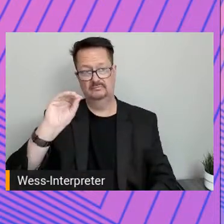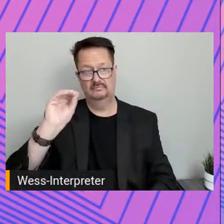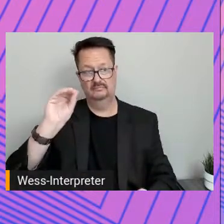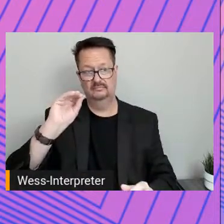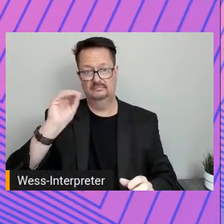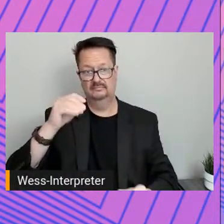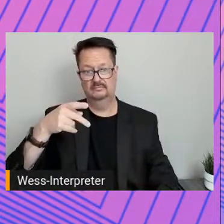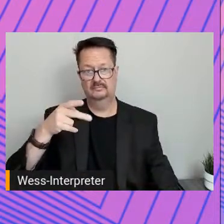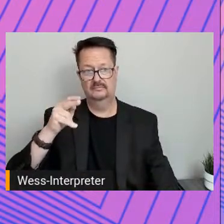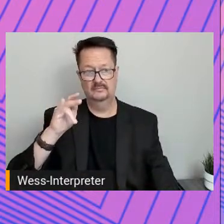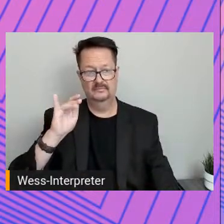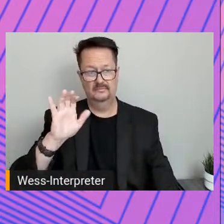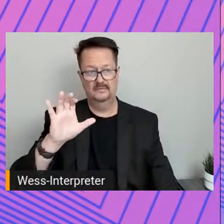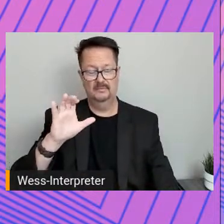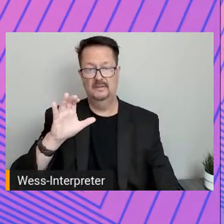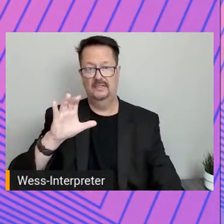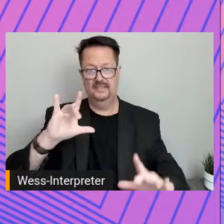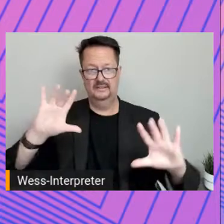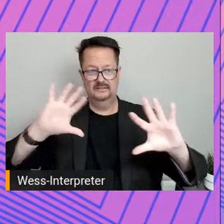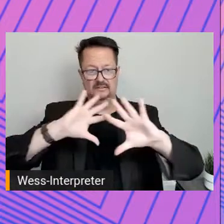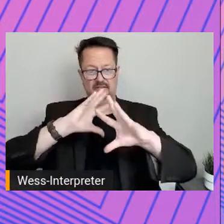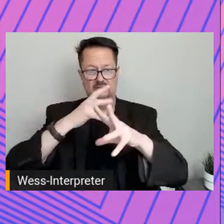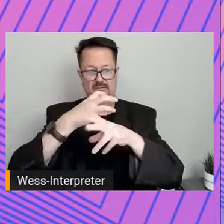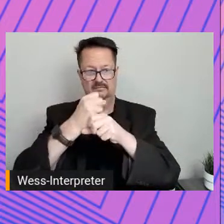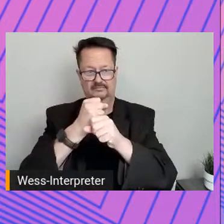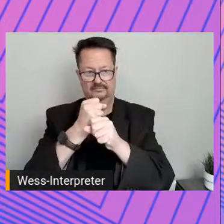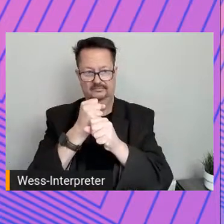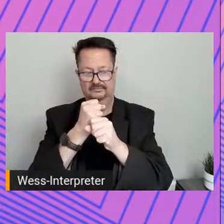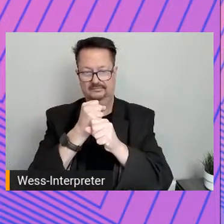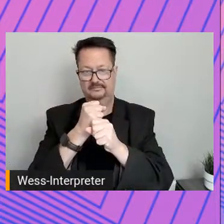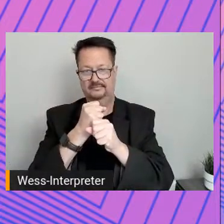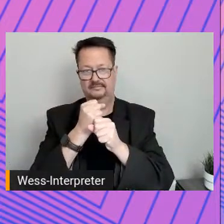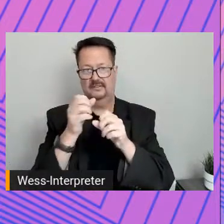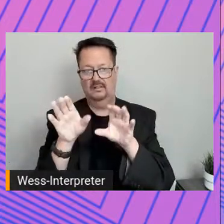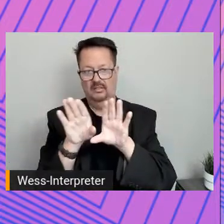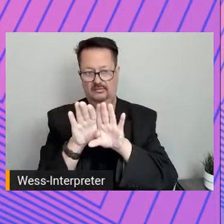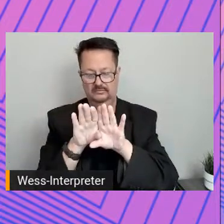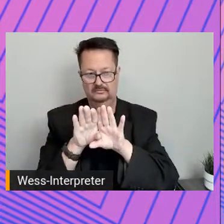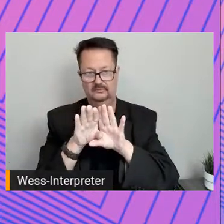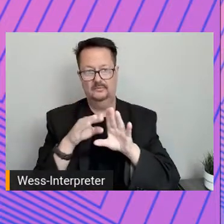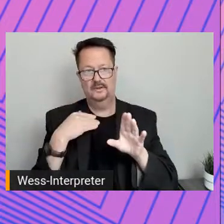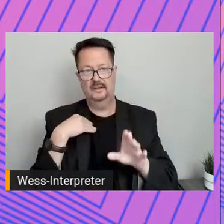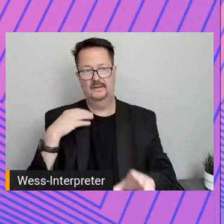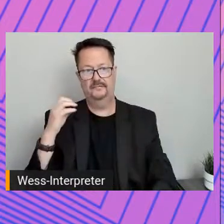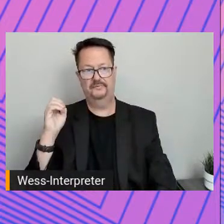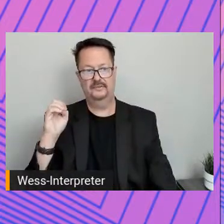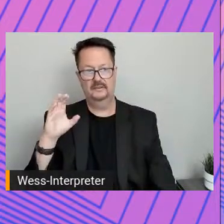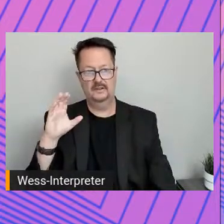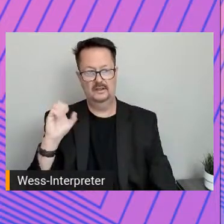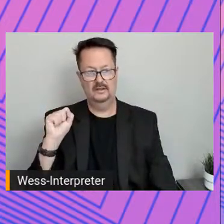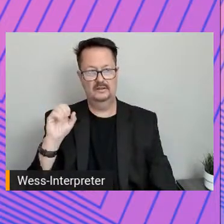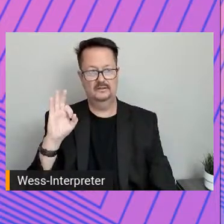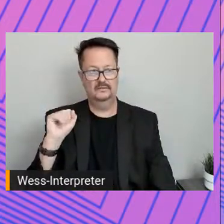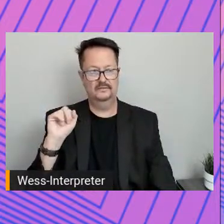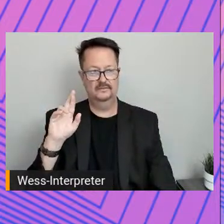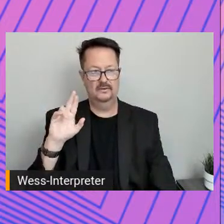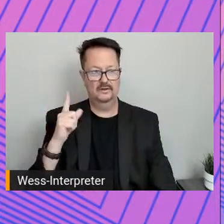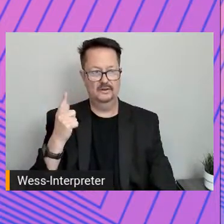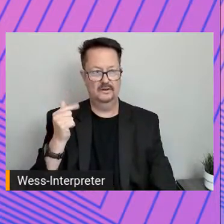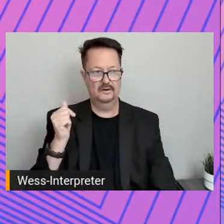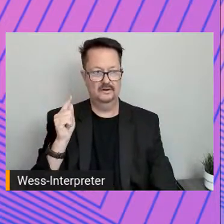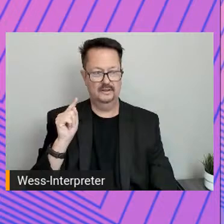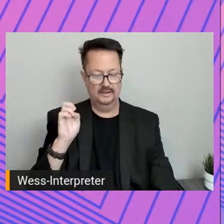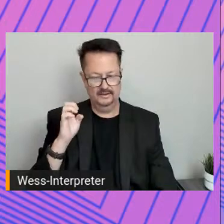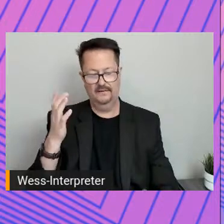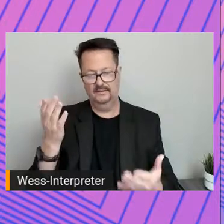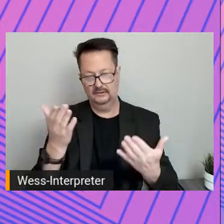all. So this is closed up. And so we've got our we've got ECS Fargate, and we've got our service running our